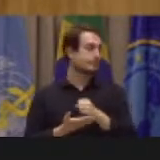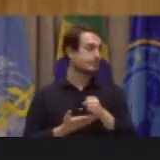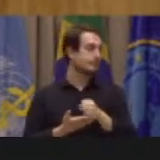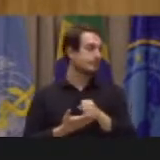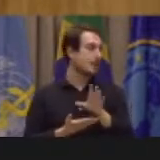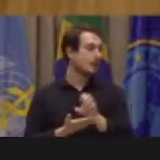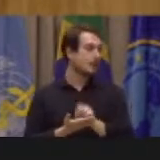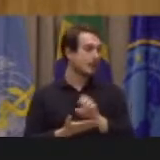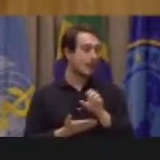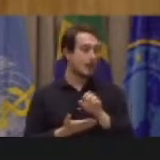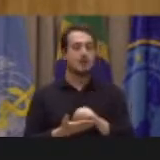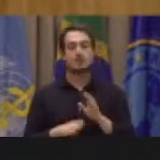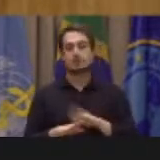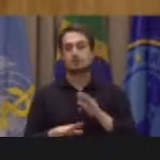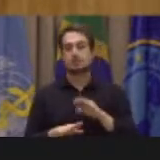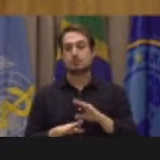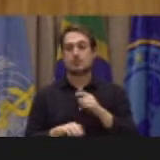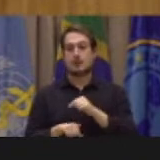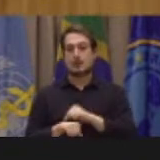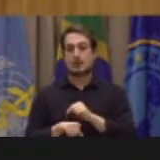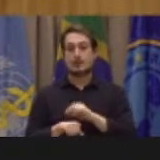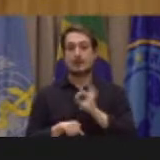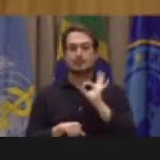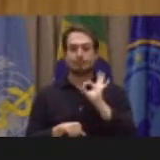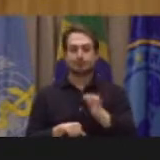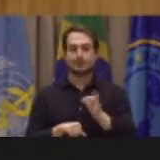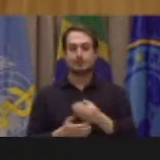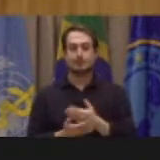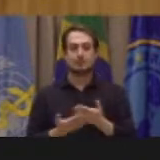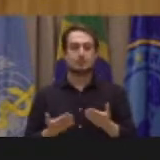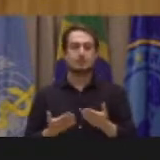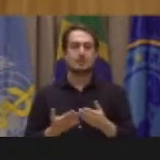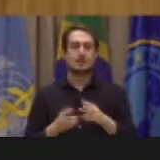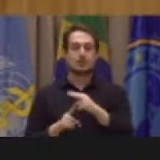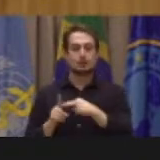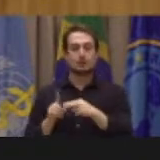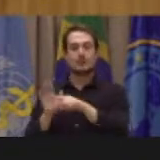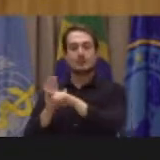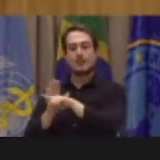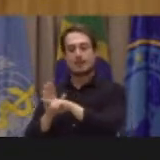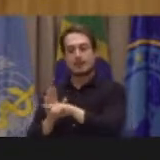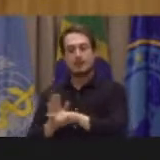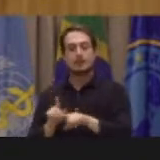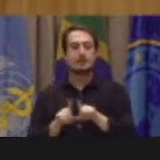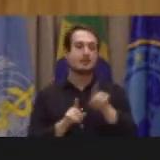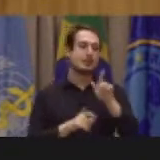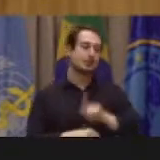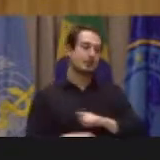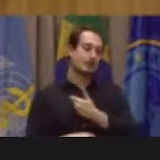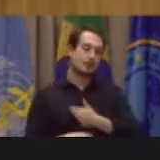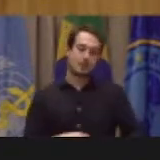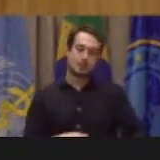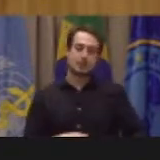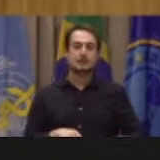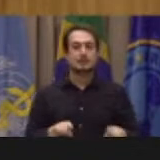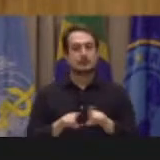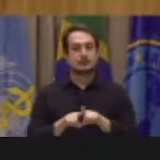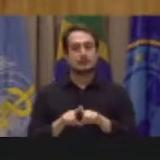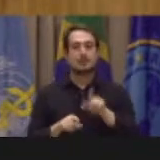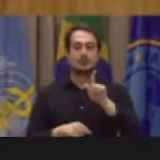make better decisions in the real time. So in real